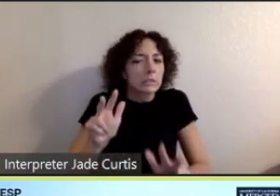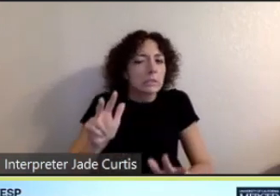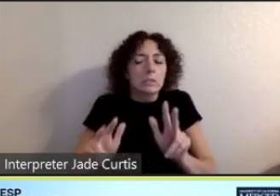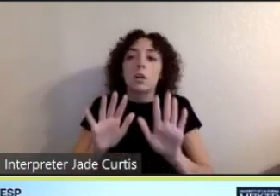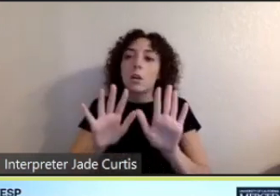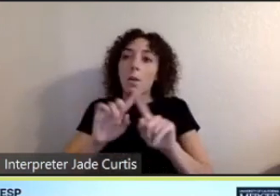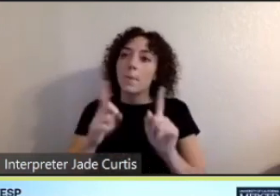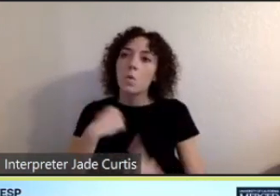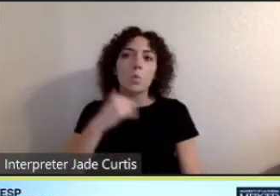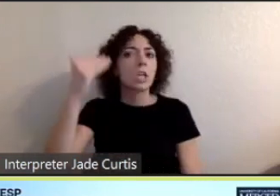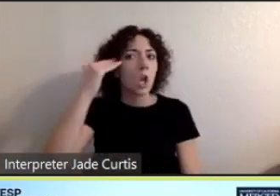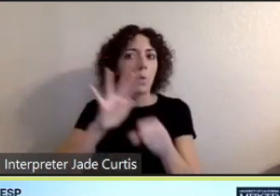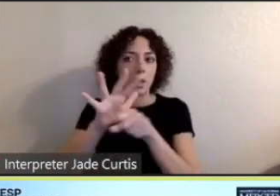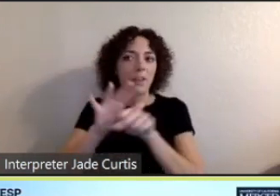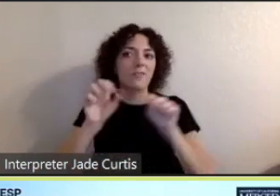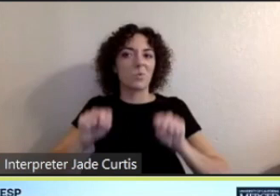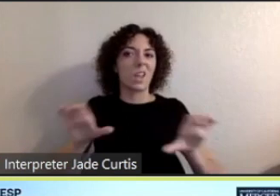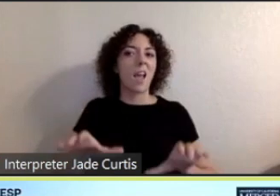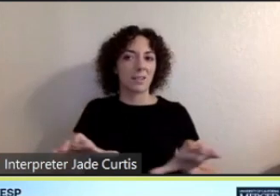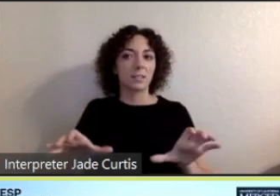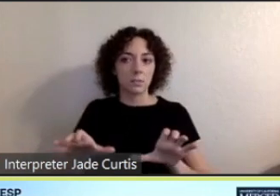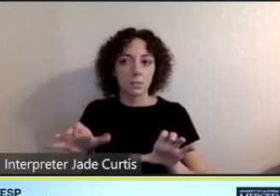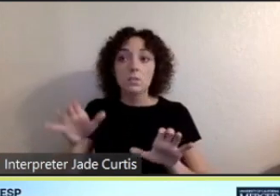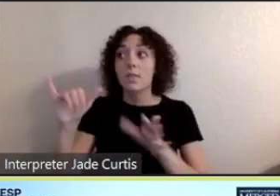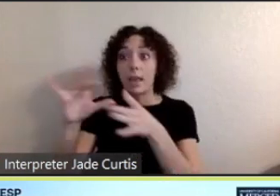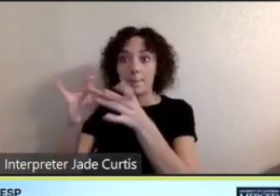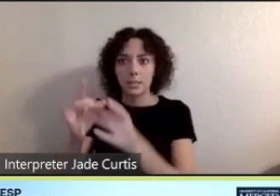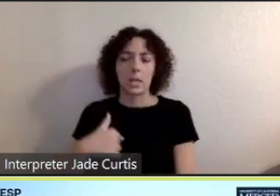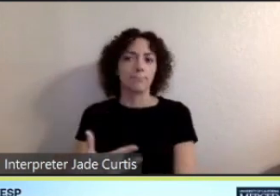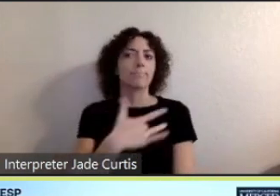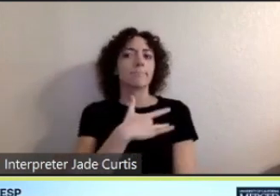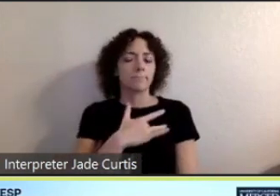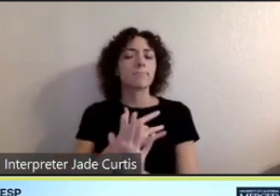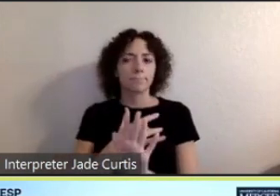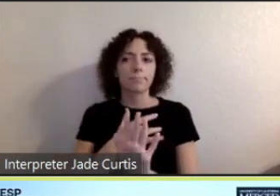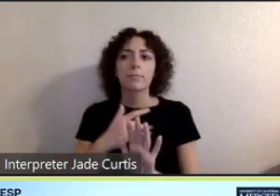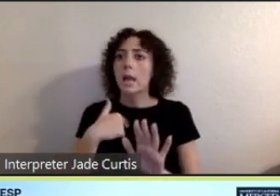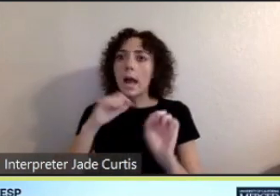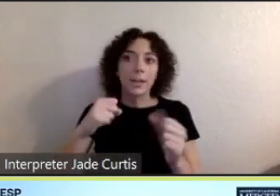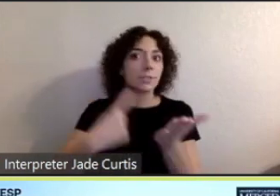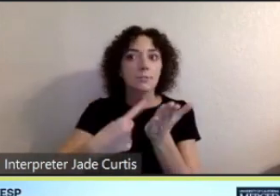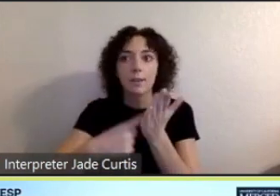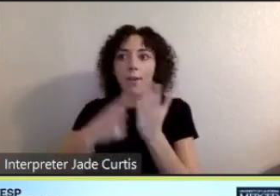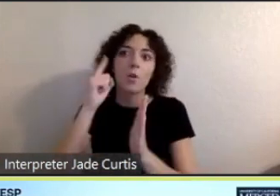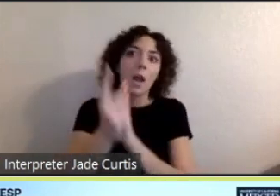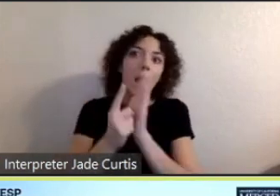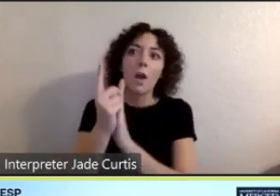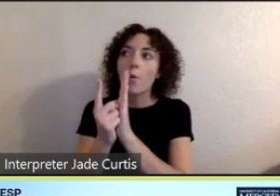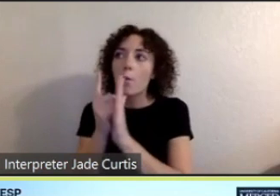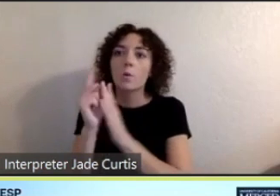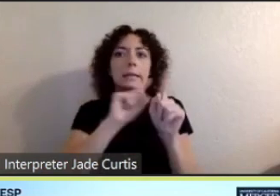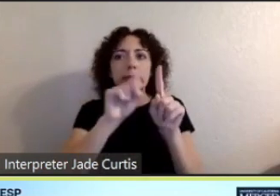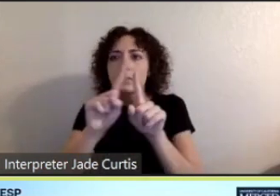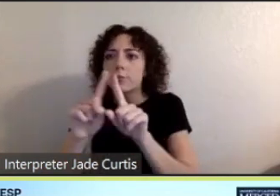know enough to act. And so I took that message to heart. And yes, I could talk for hours about the nuances of various